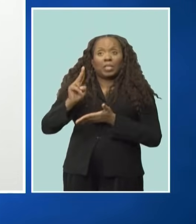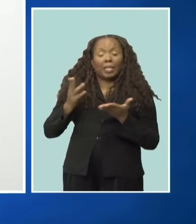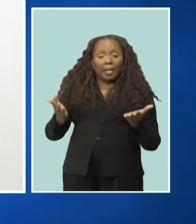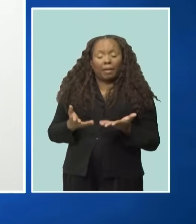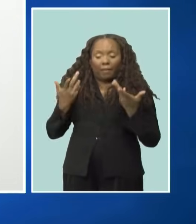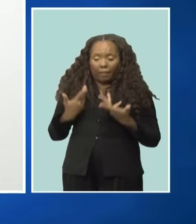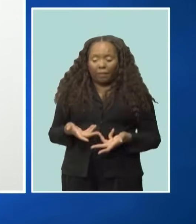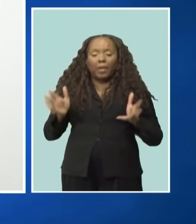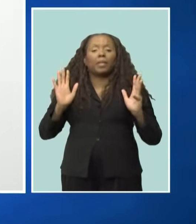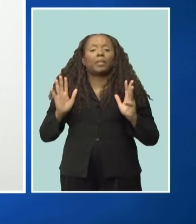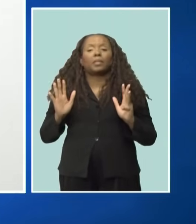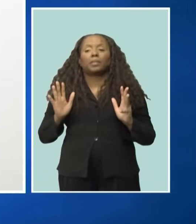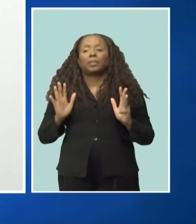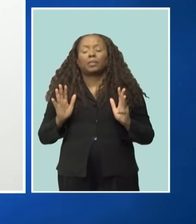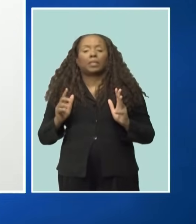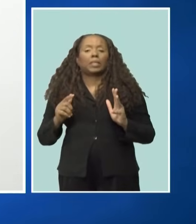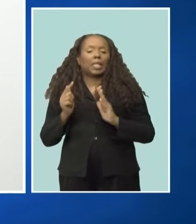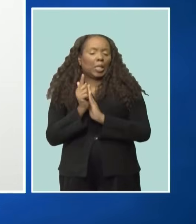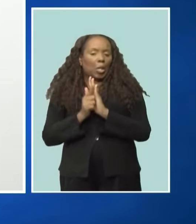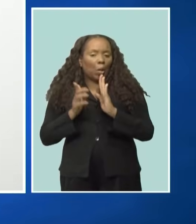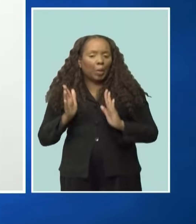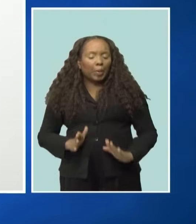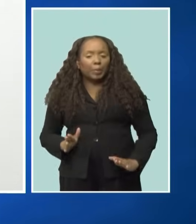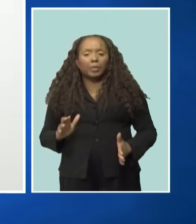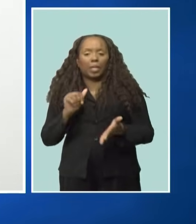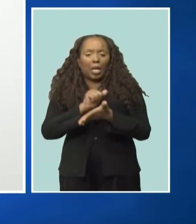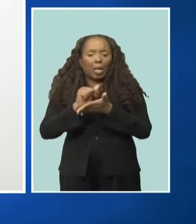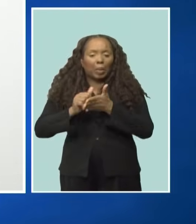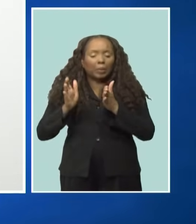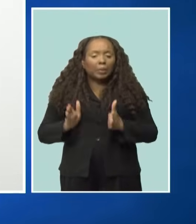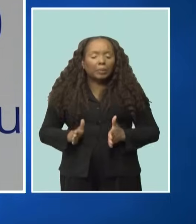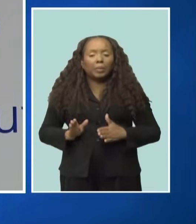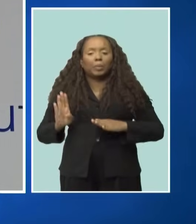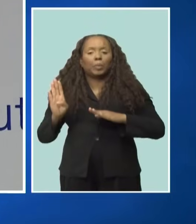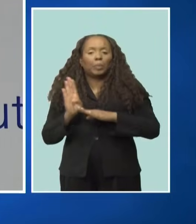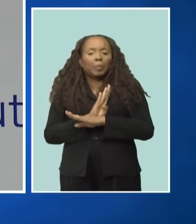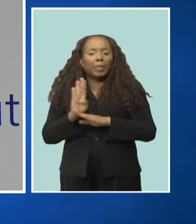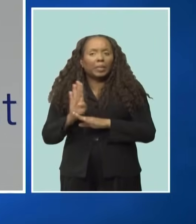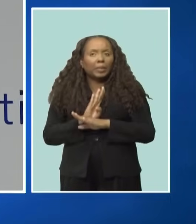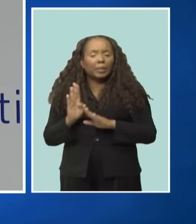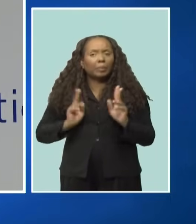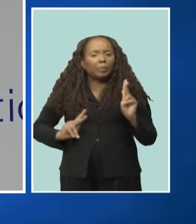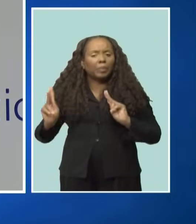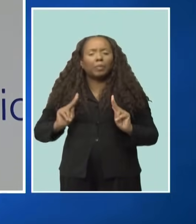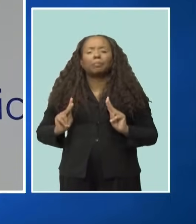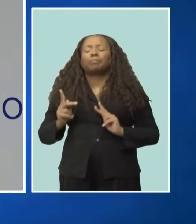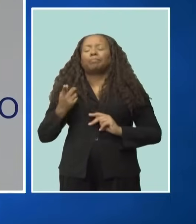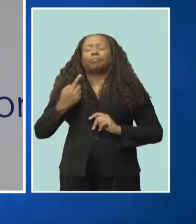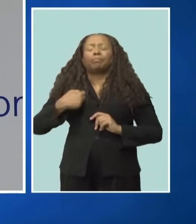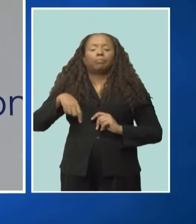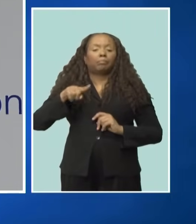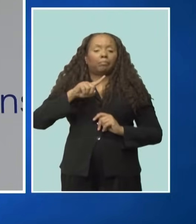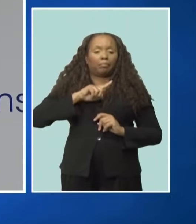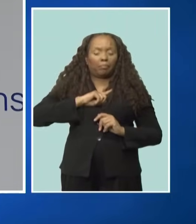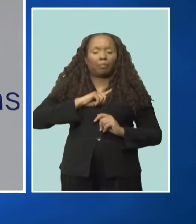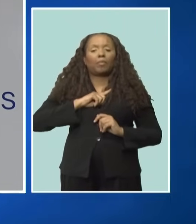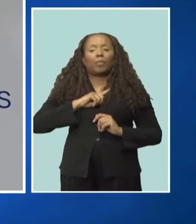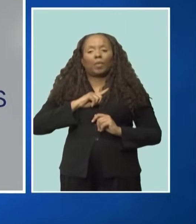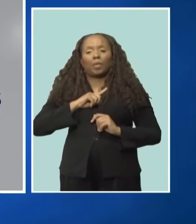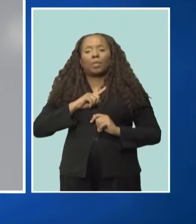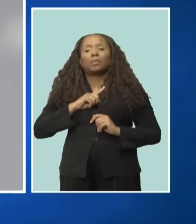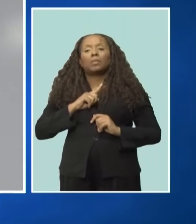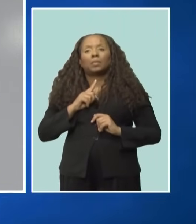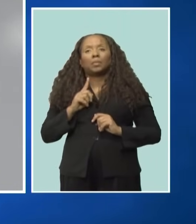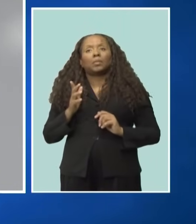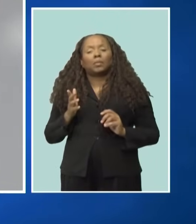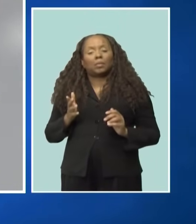lawyers who are trained in accounting, business, etc. We're able to facilitate the running of these